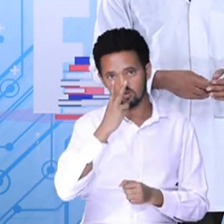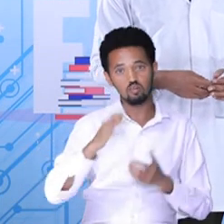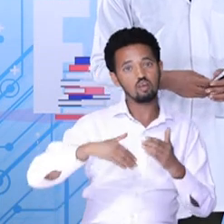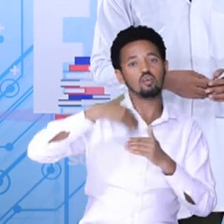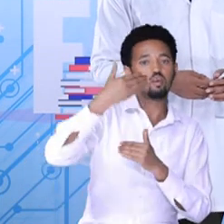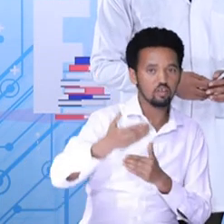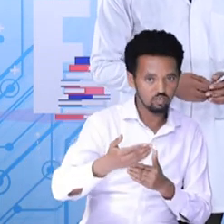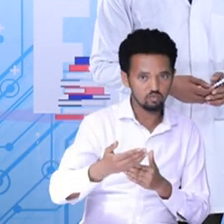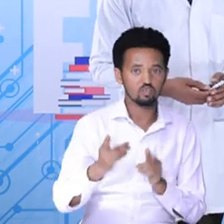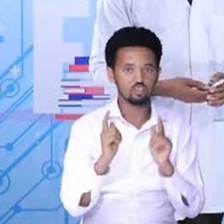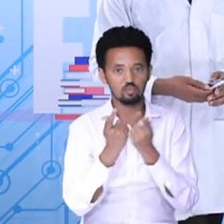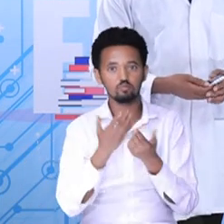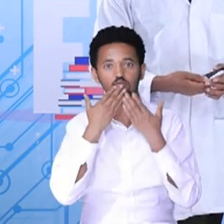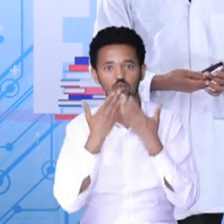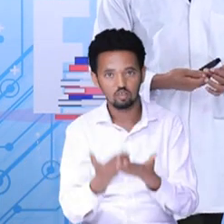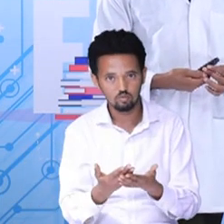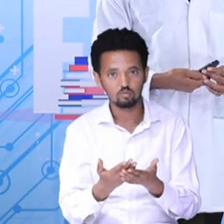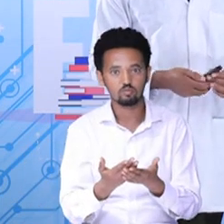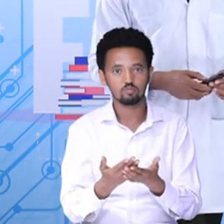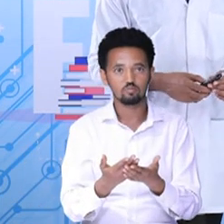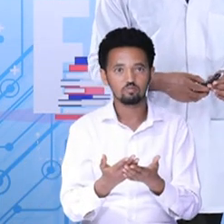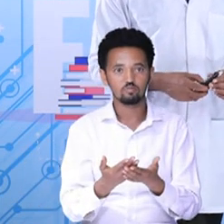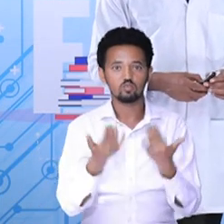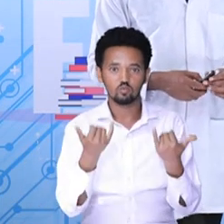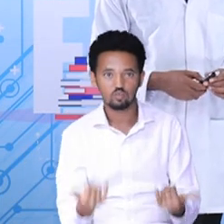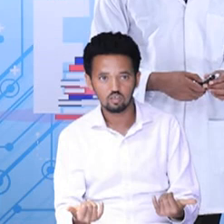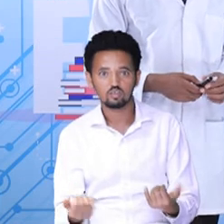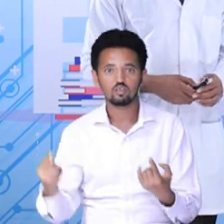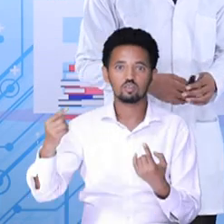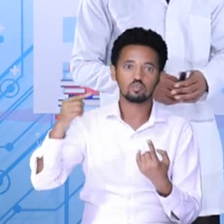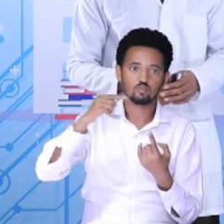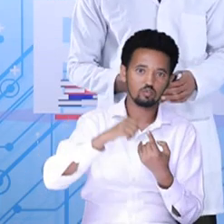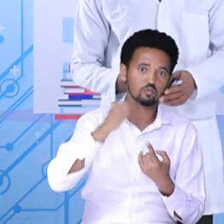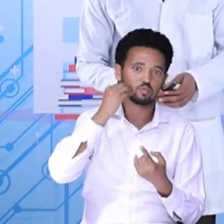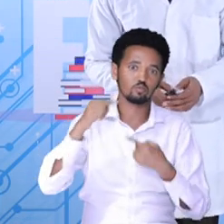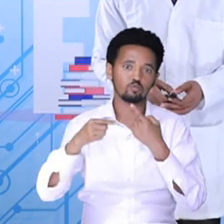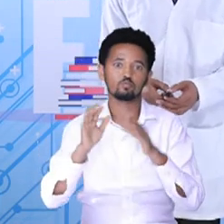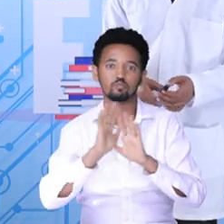session. Thank you for today's. Stay at home. Bye.